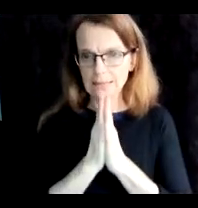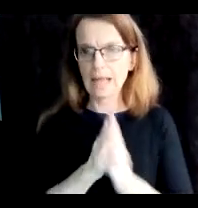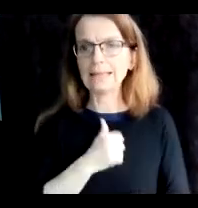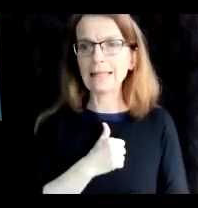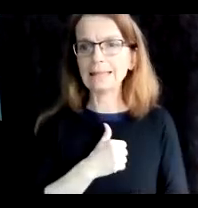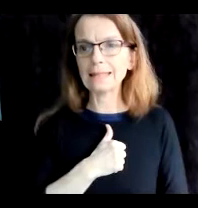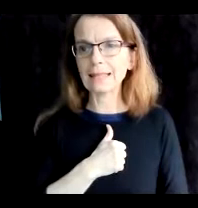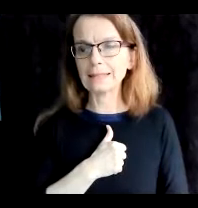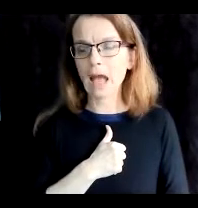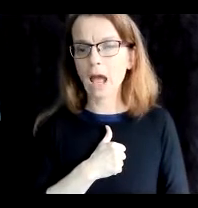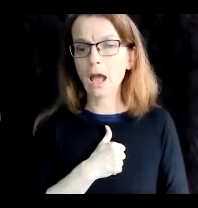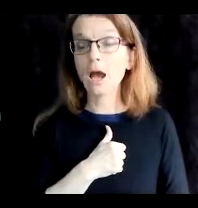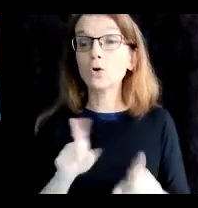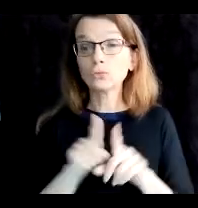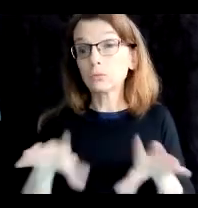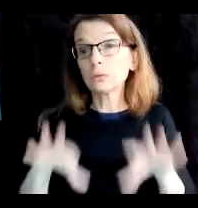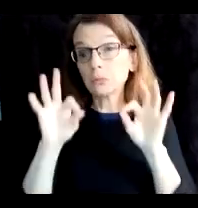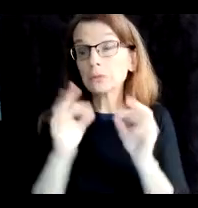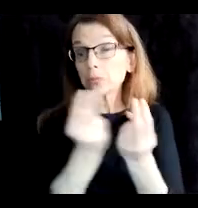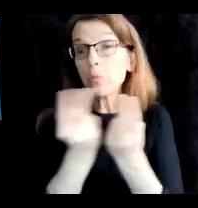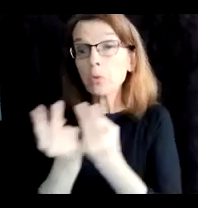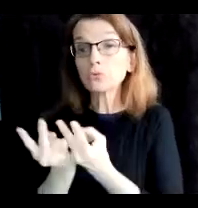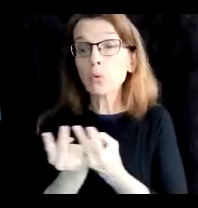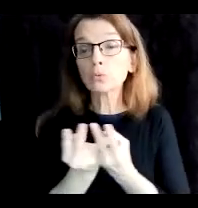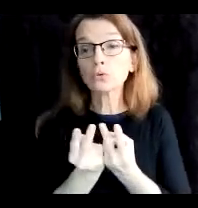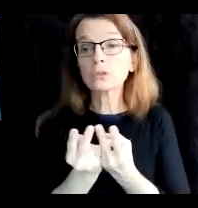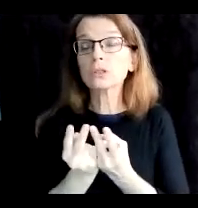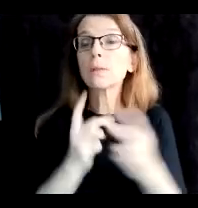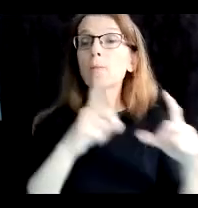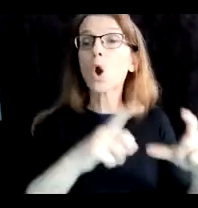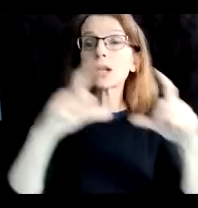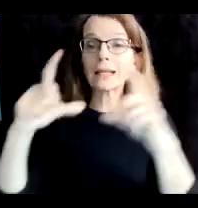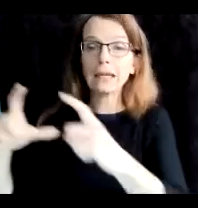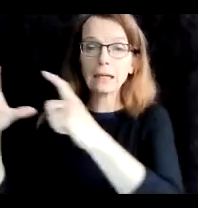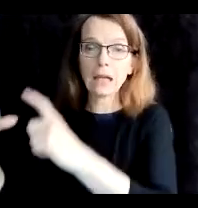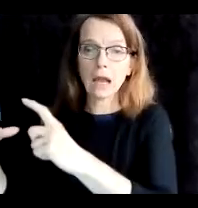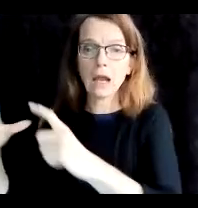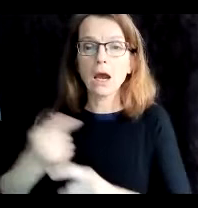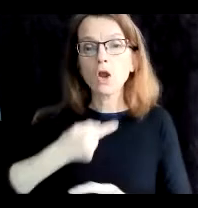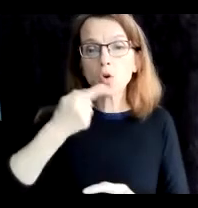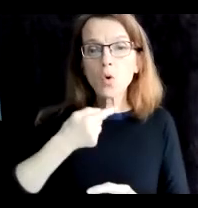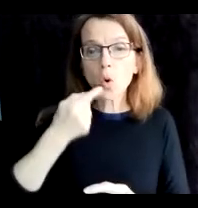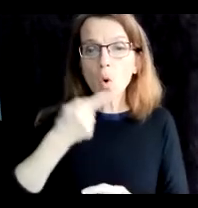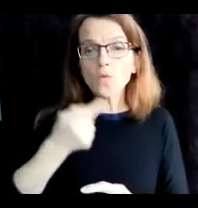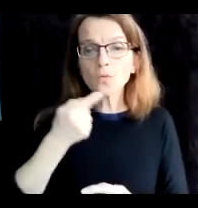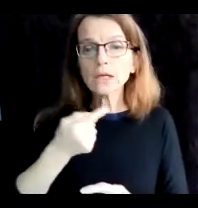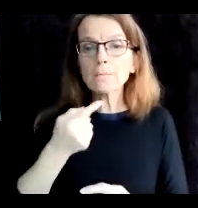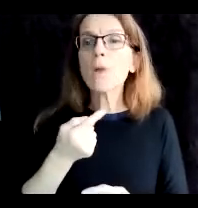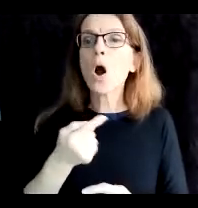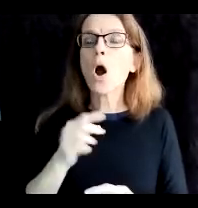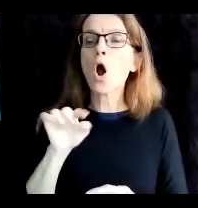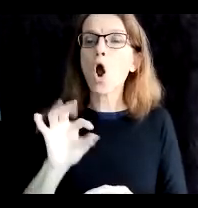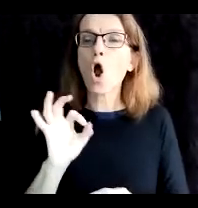is what we talk about is identity, especially if we talk about citizenship on an individual level. There